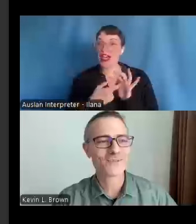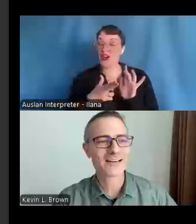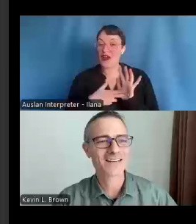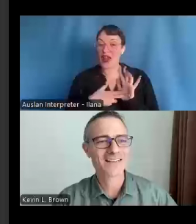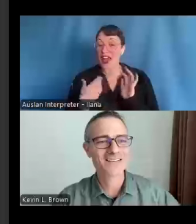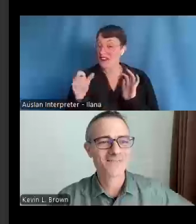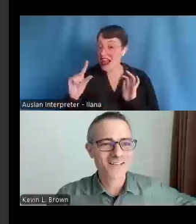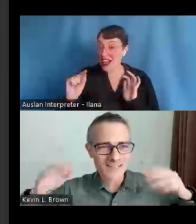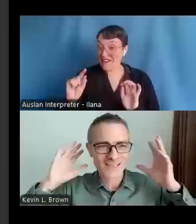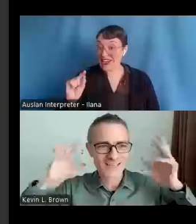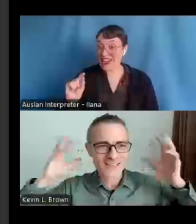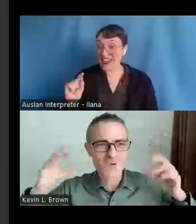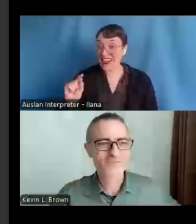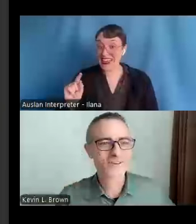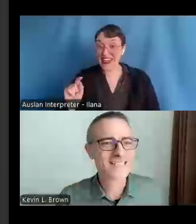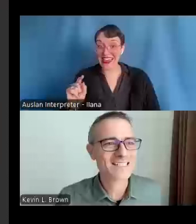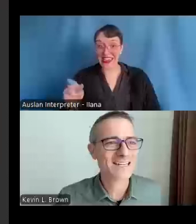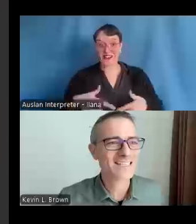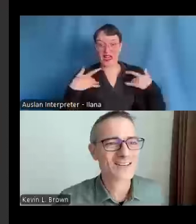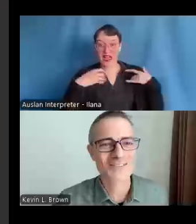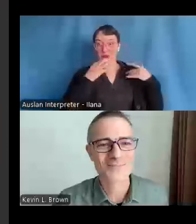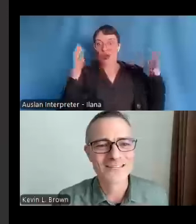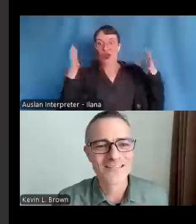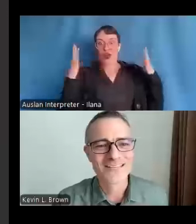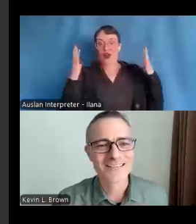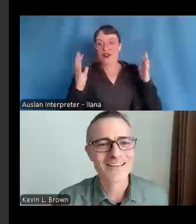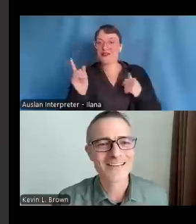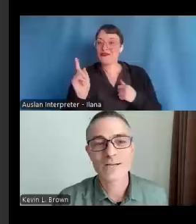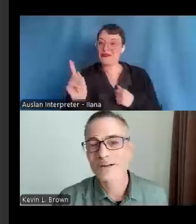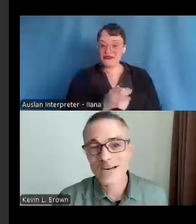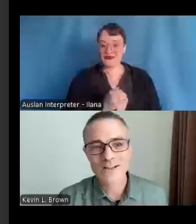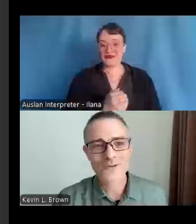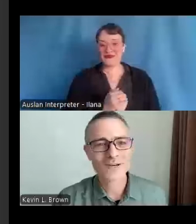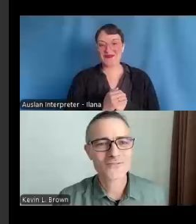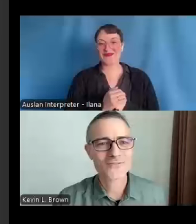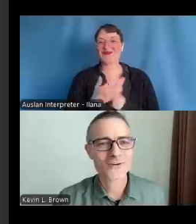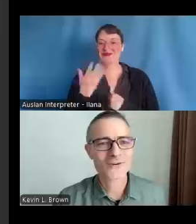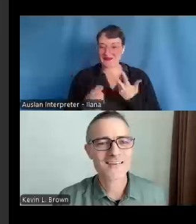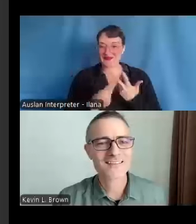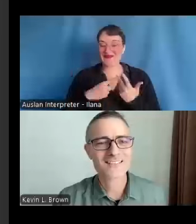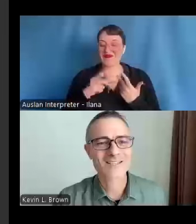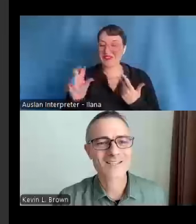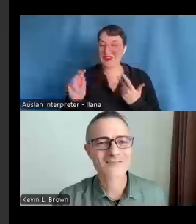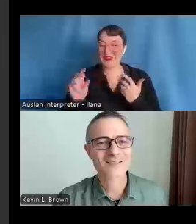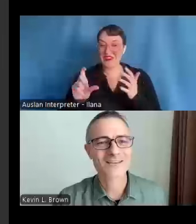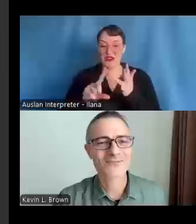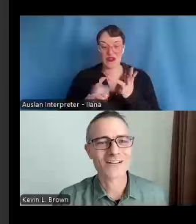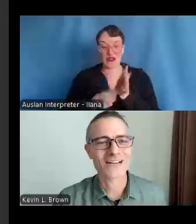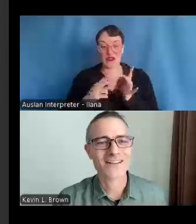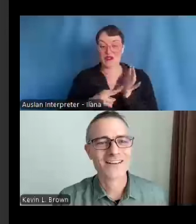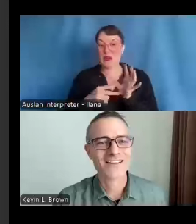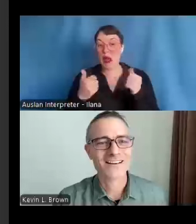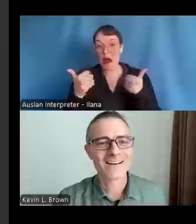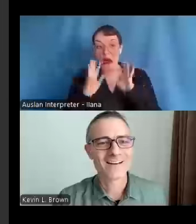Shannon. We got an 11. Feeling a bit frizzy today. That's awesome. And we got another 12 from Corinna. This is awesome. Thank you for